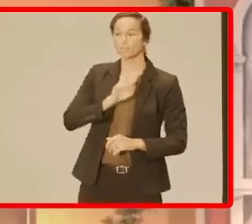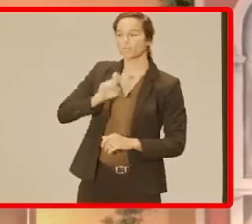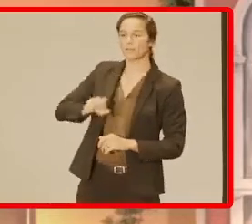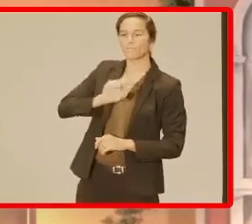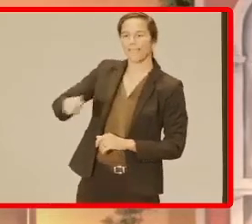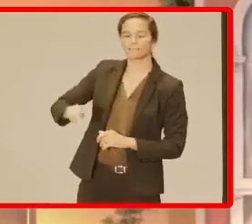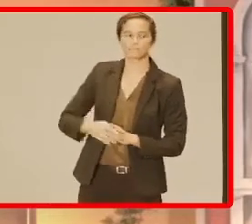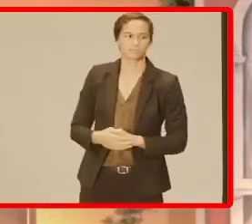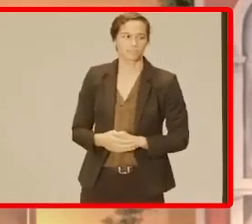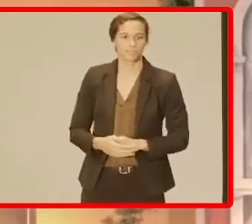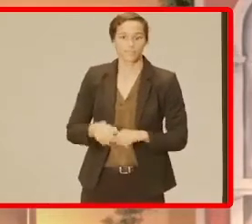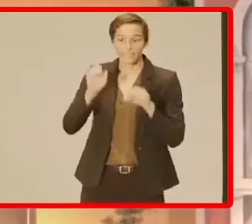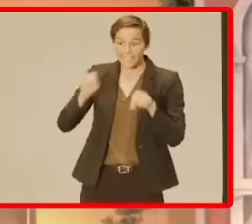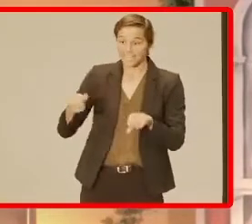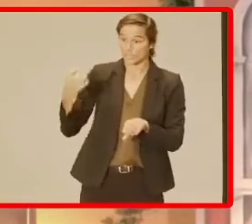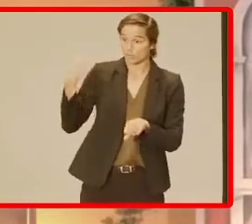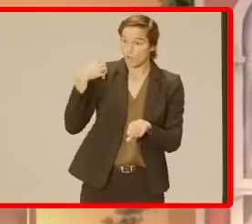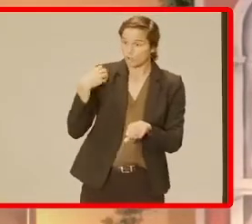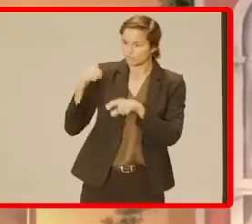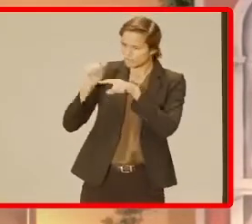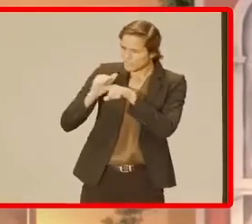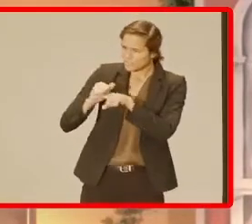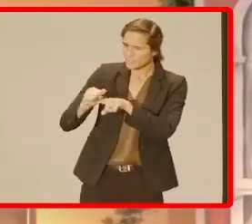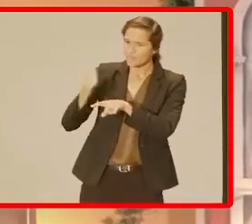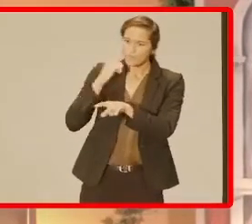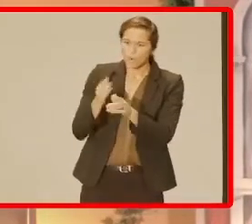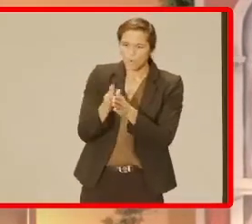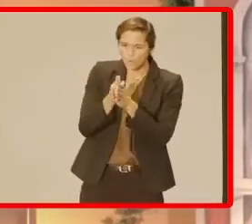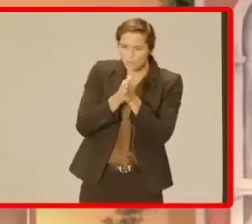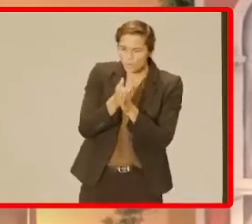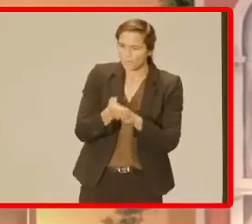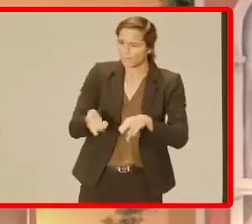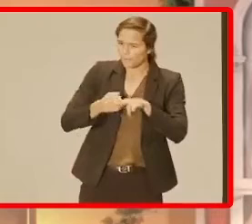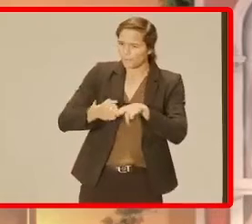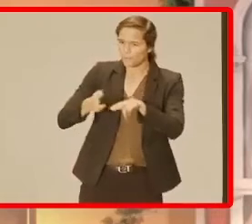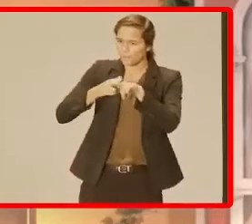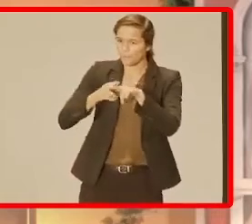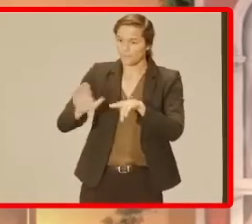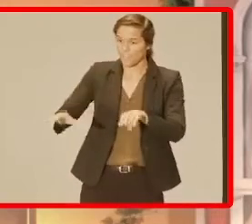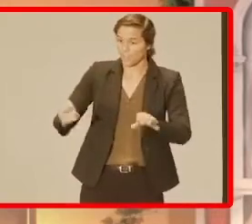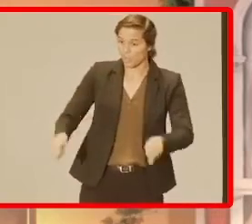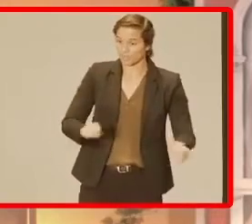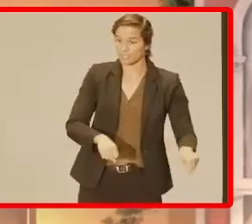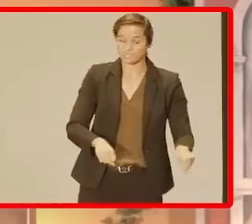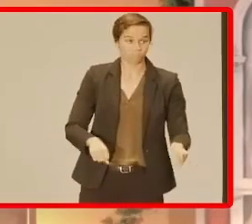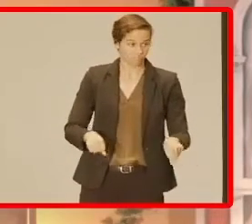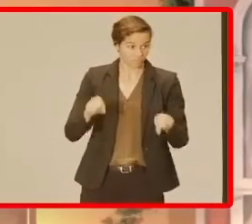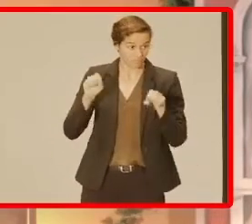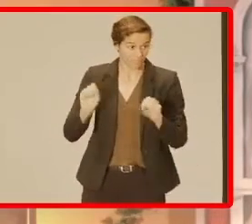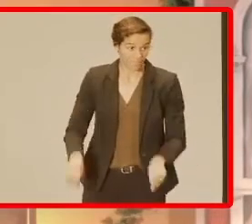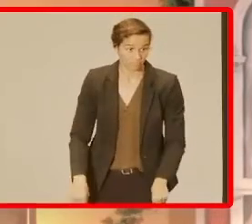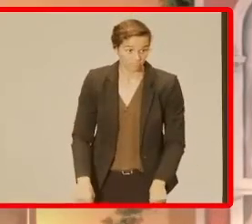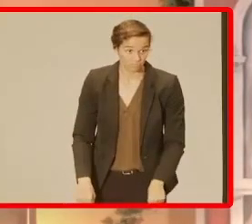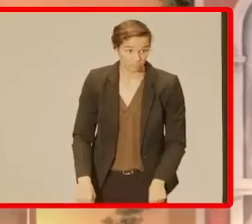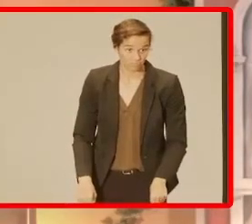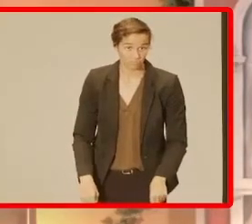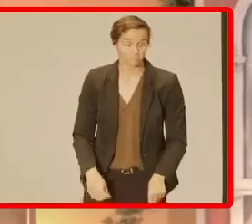their motivation and competency? That's the real question people are asking. Can you? The good news